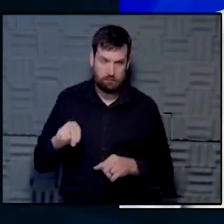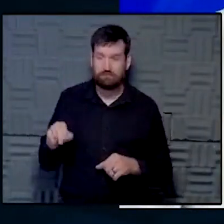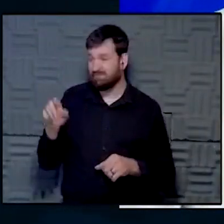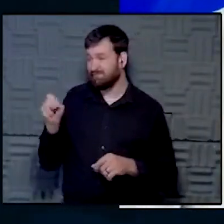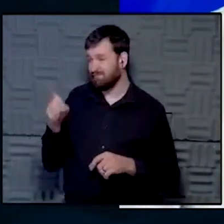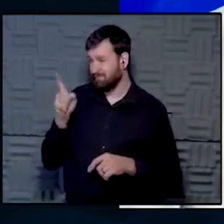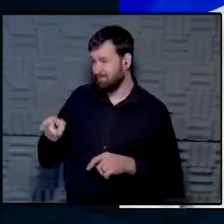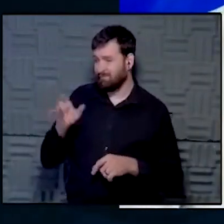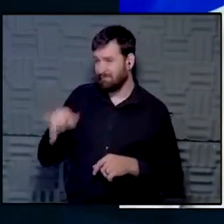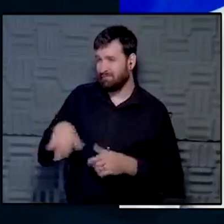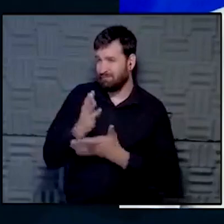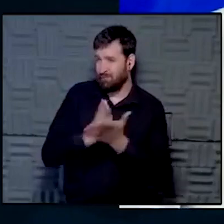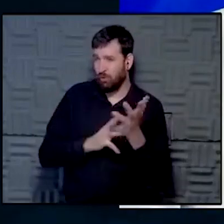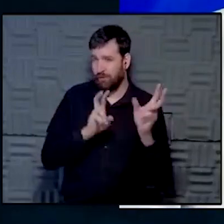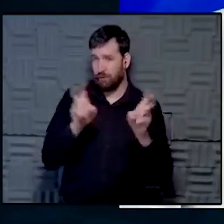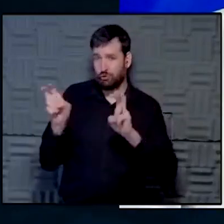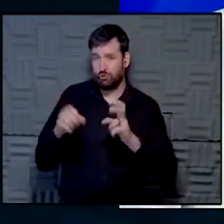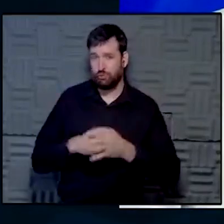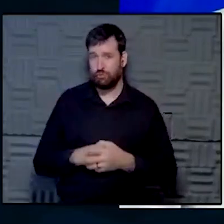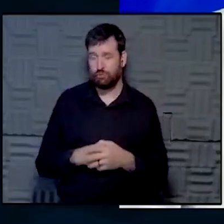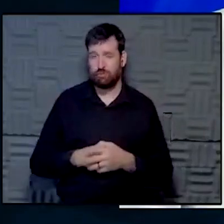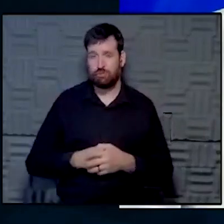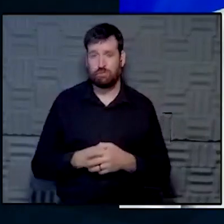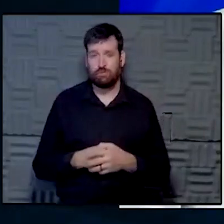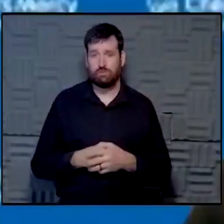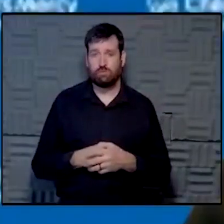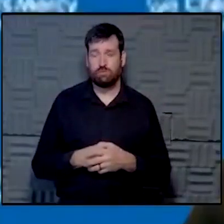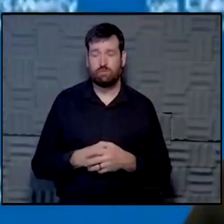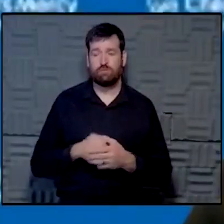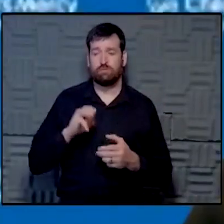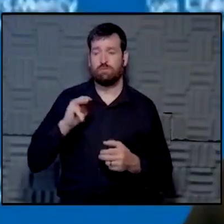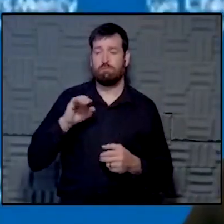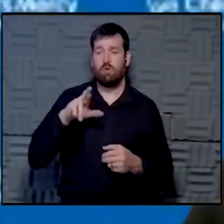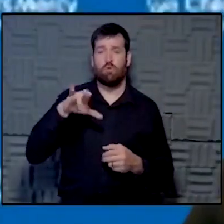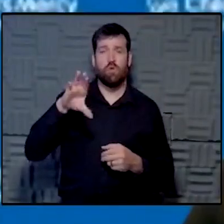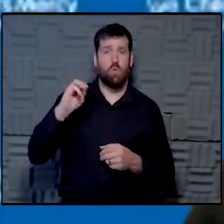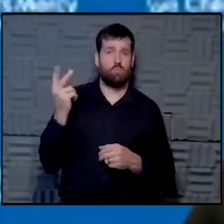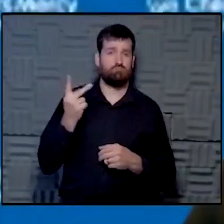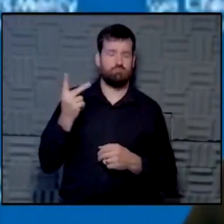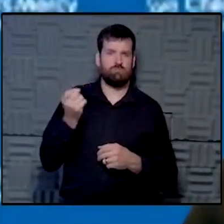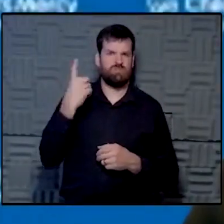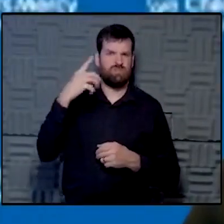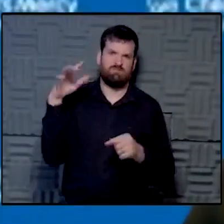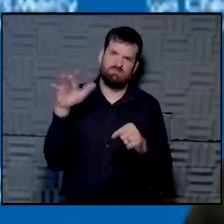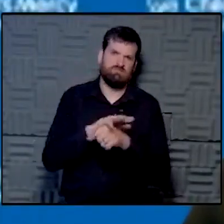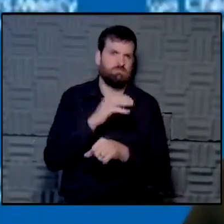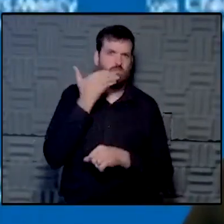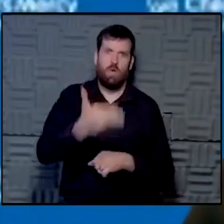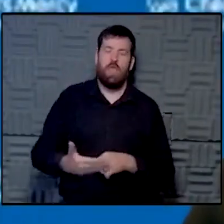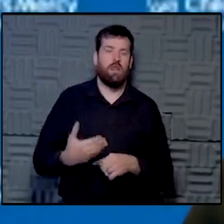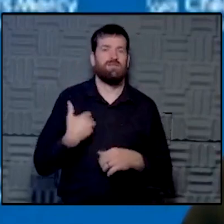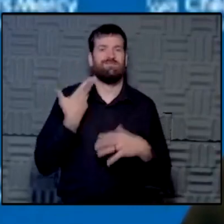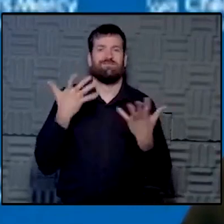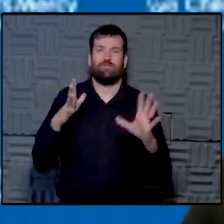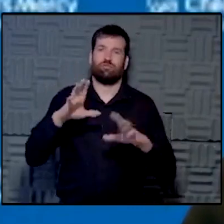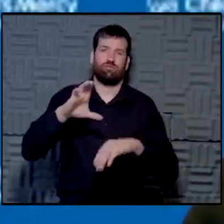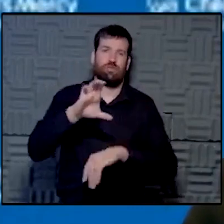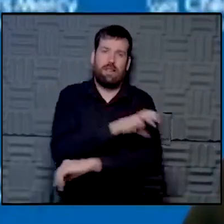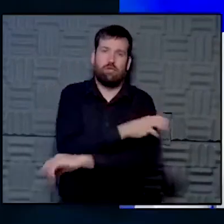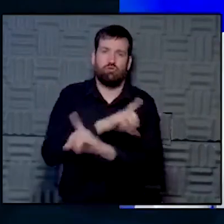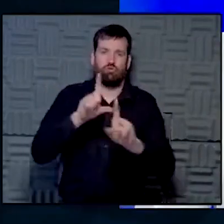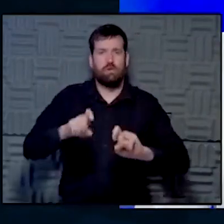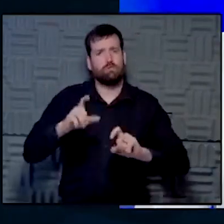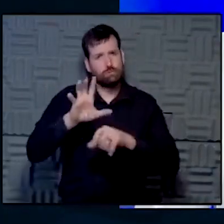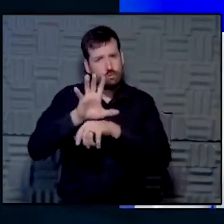that's part of the issue that this is, Mario and I understand this really well. We've done clinical trials in the past. We are used